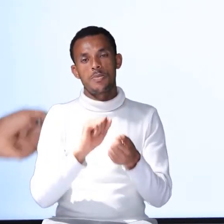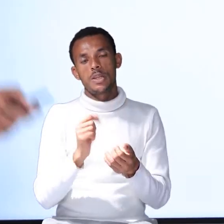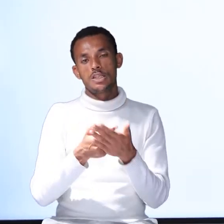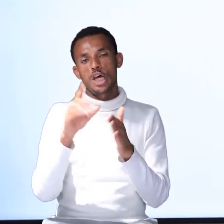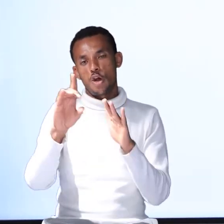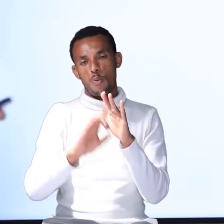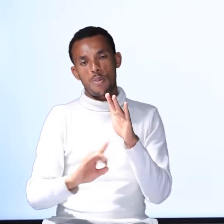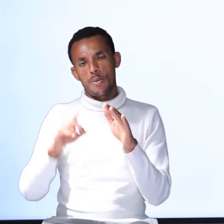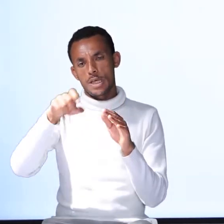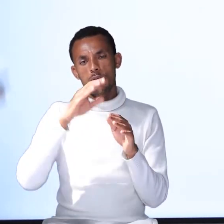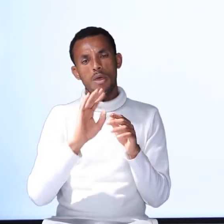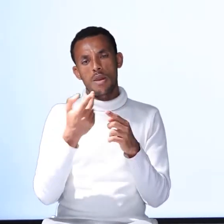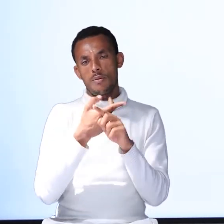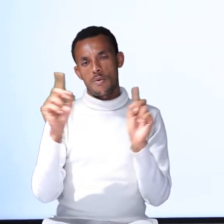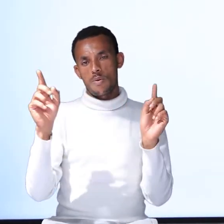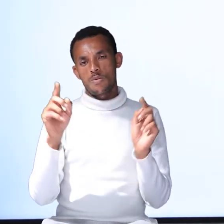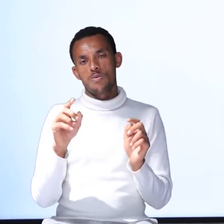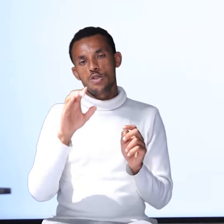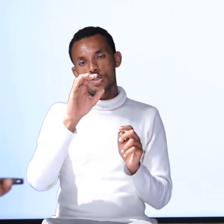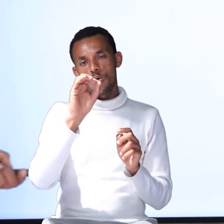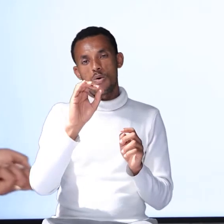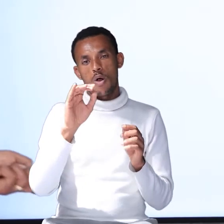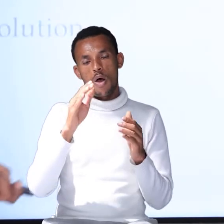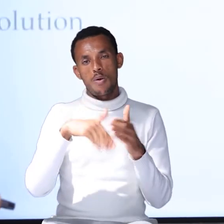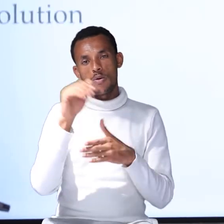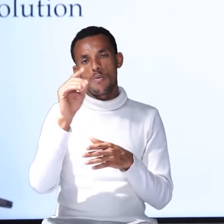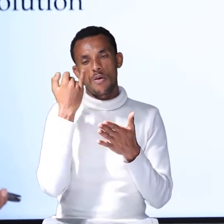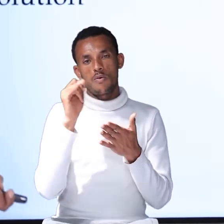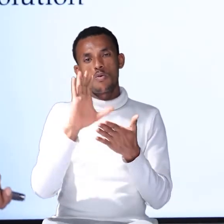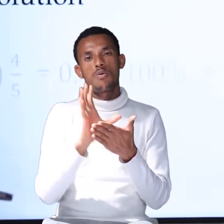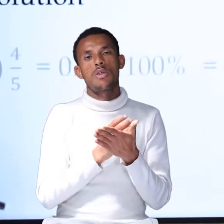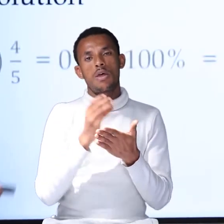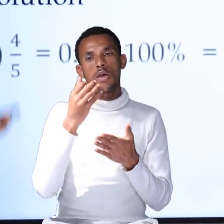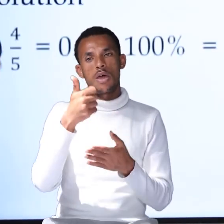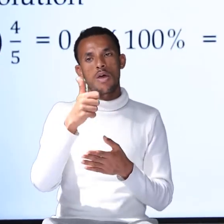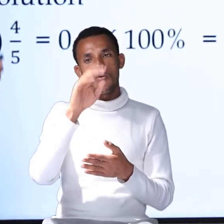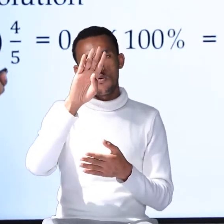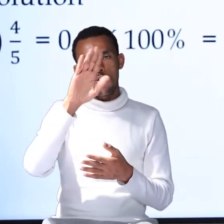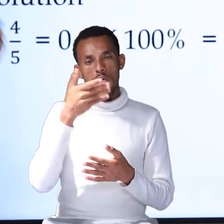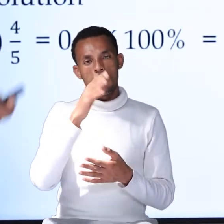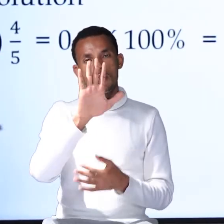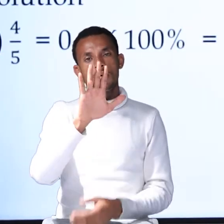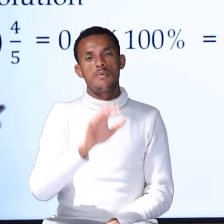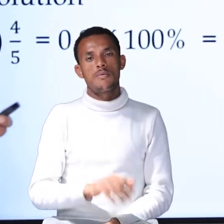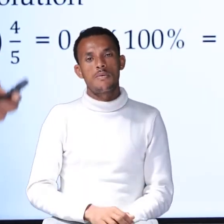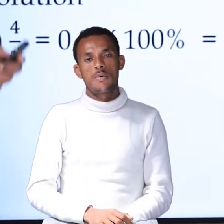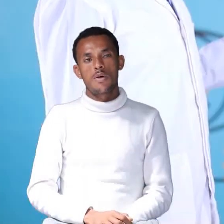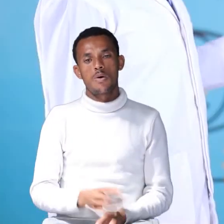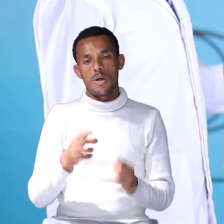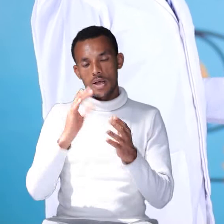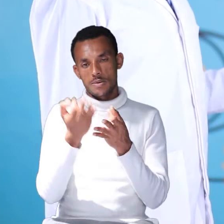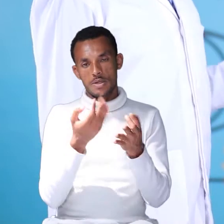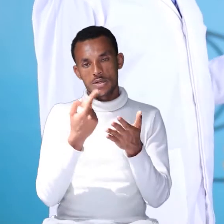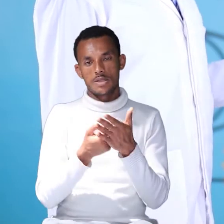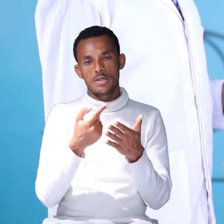the denominators must be out of 100. This could be written as, if you take, for example, 4 over 5.